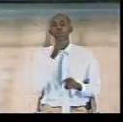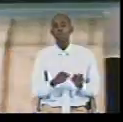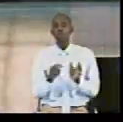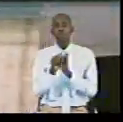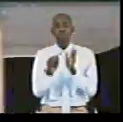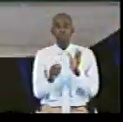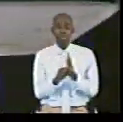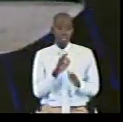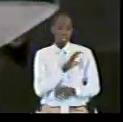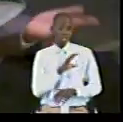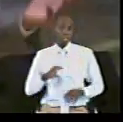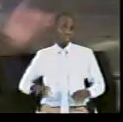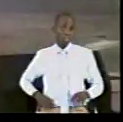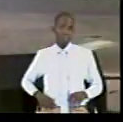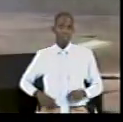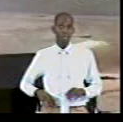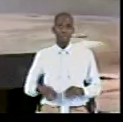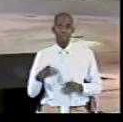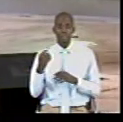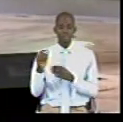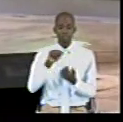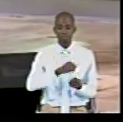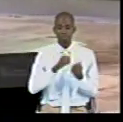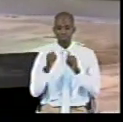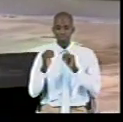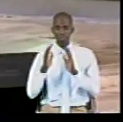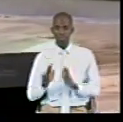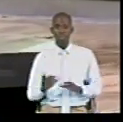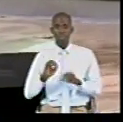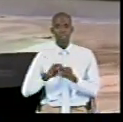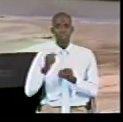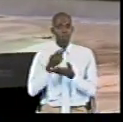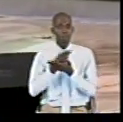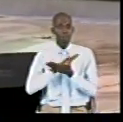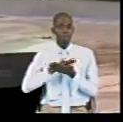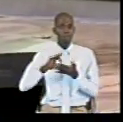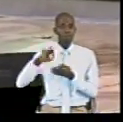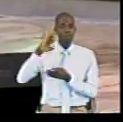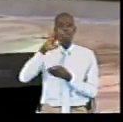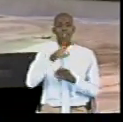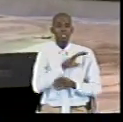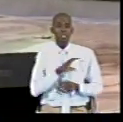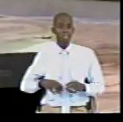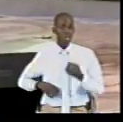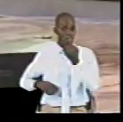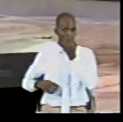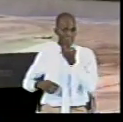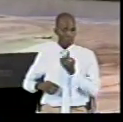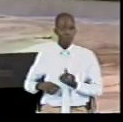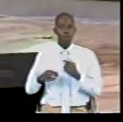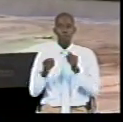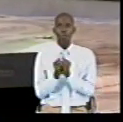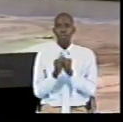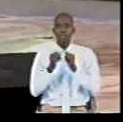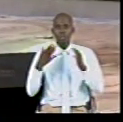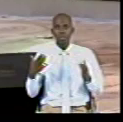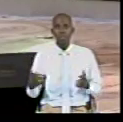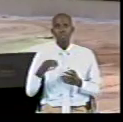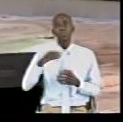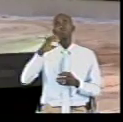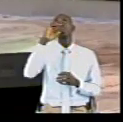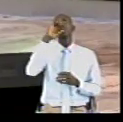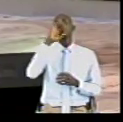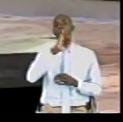Christ the baptizer in the Holy Ghost, Christ alone without drinking from River